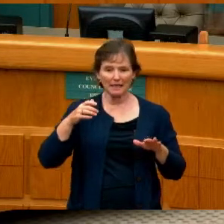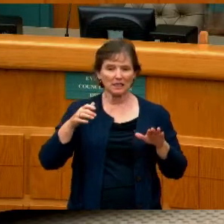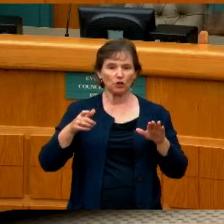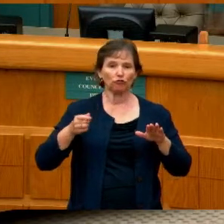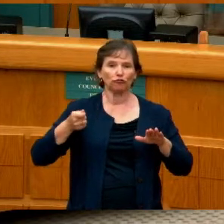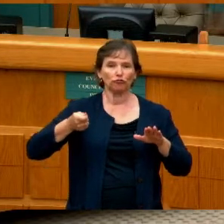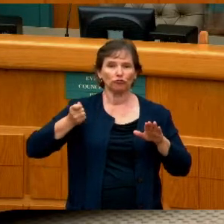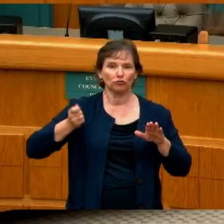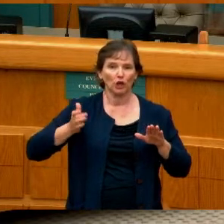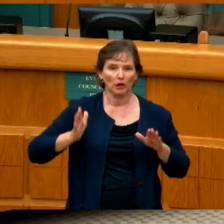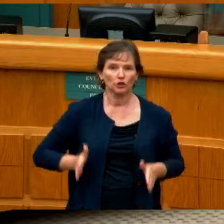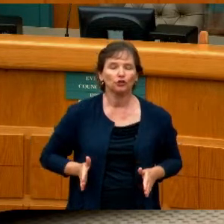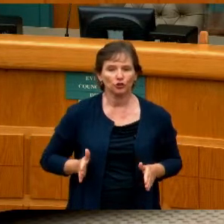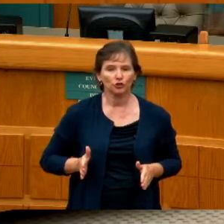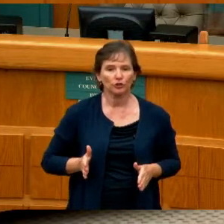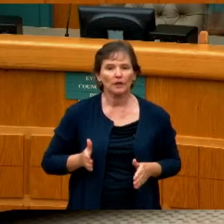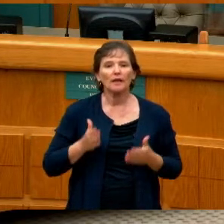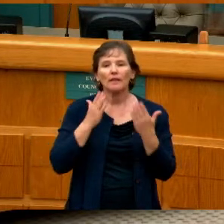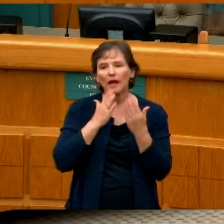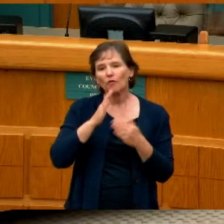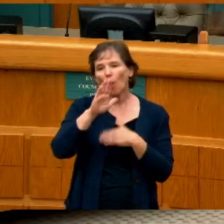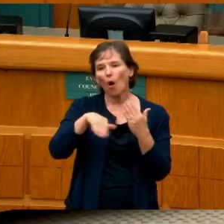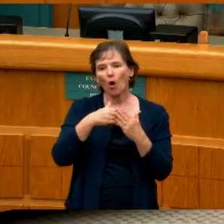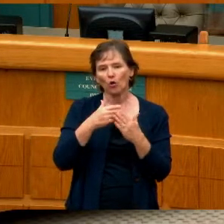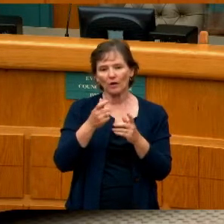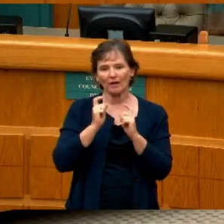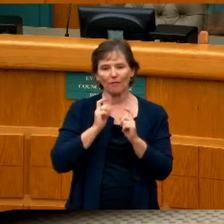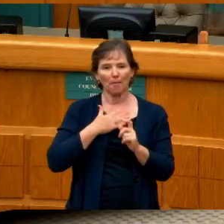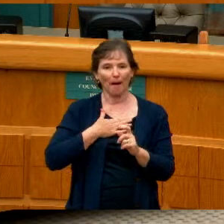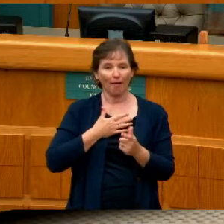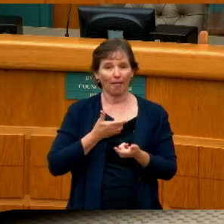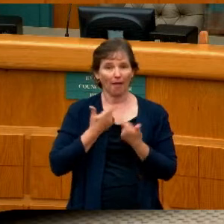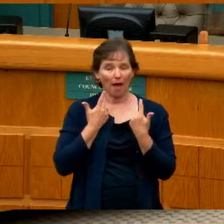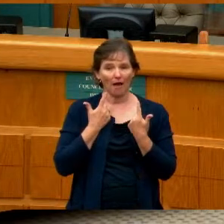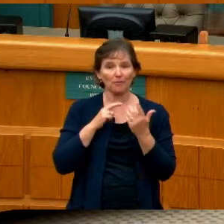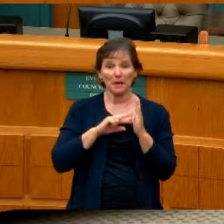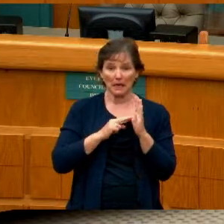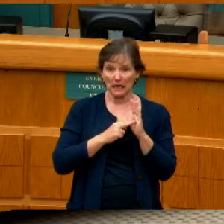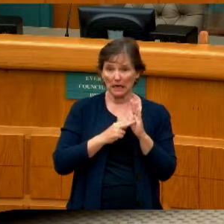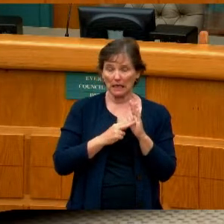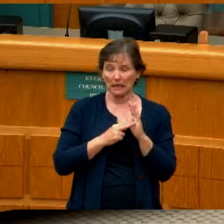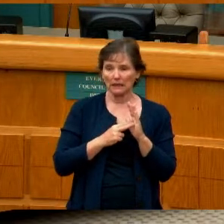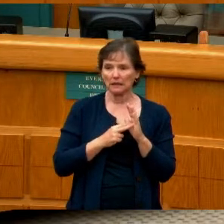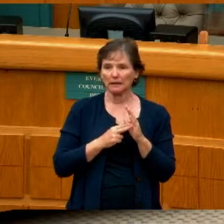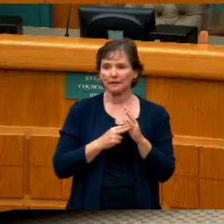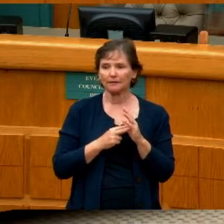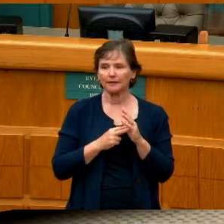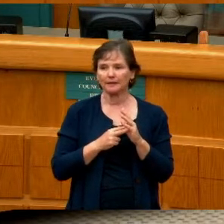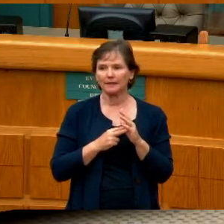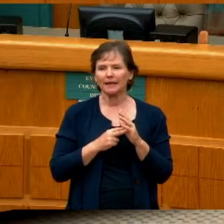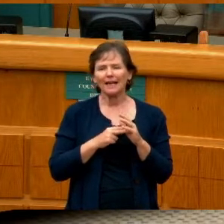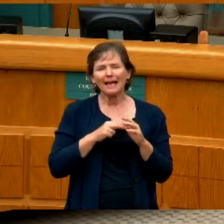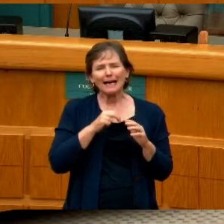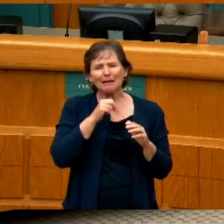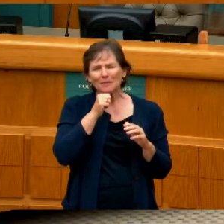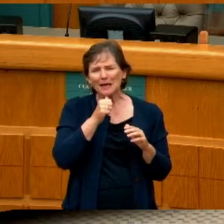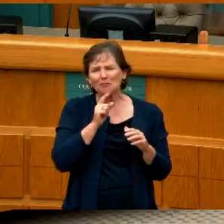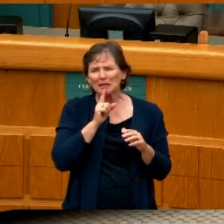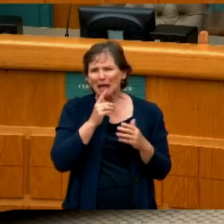judge, and I'm grateful for all of you who give my service meaning and